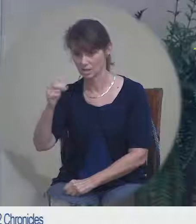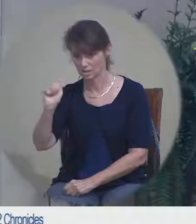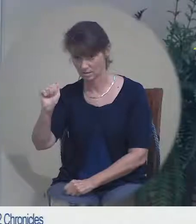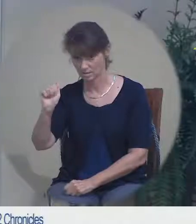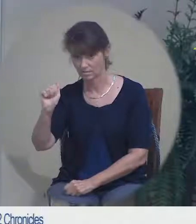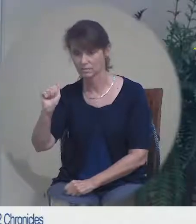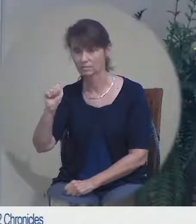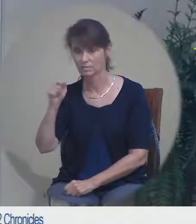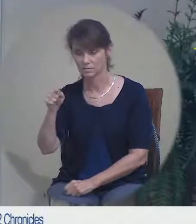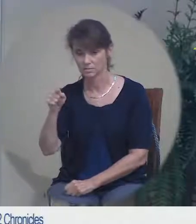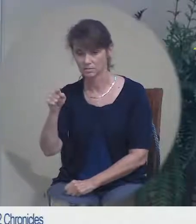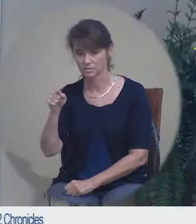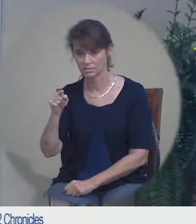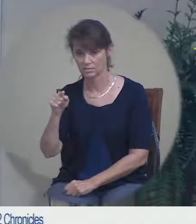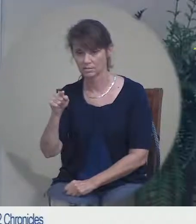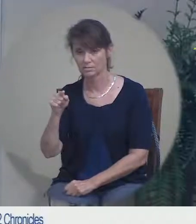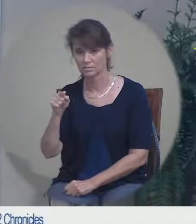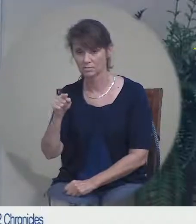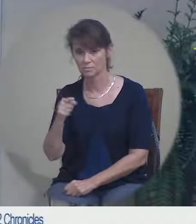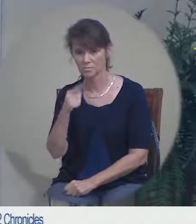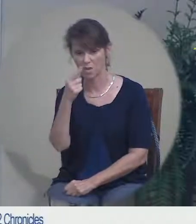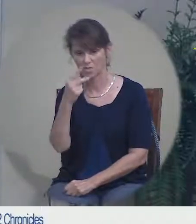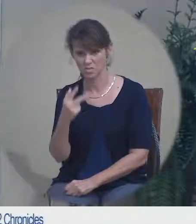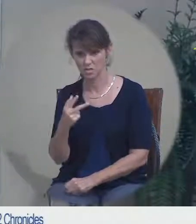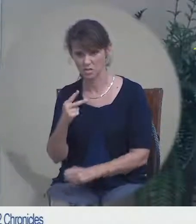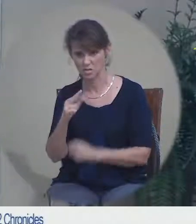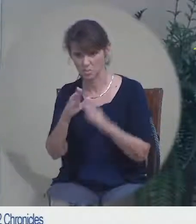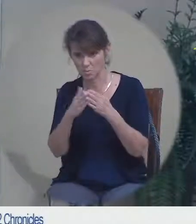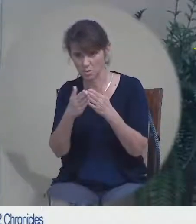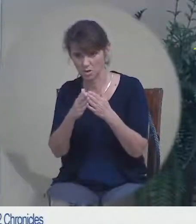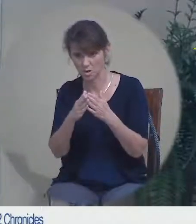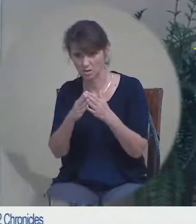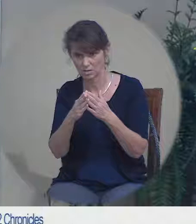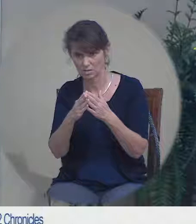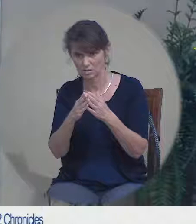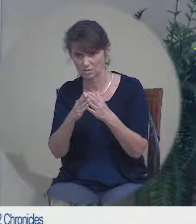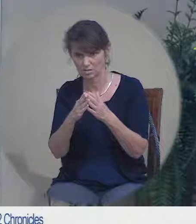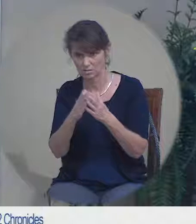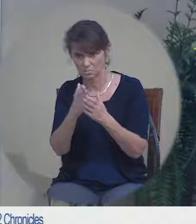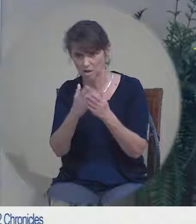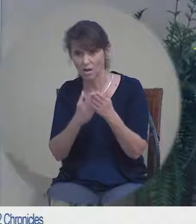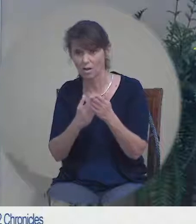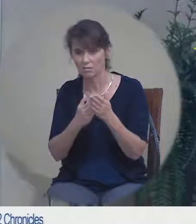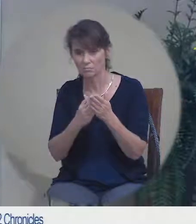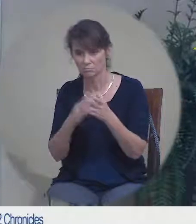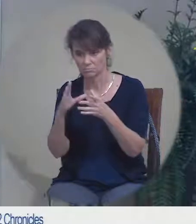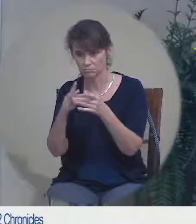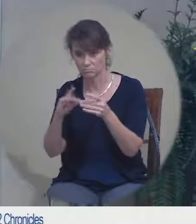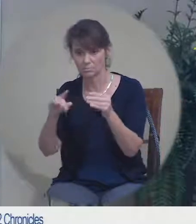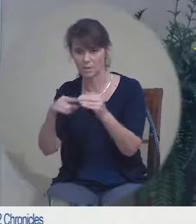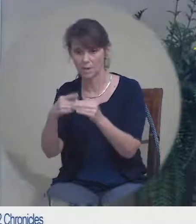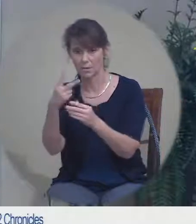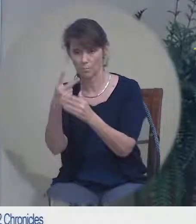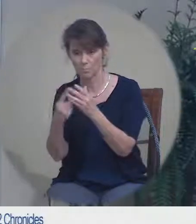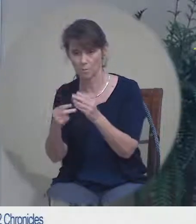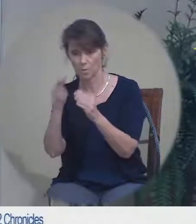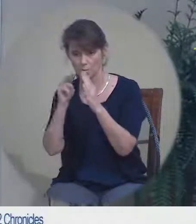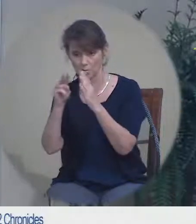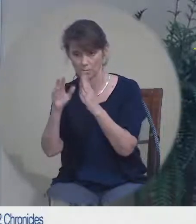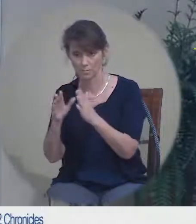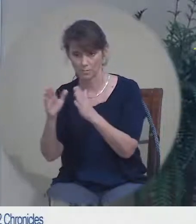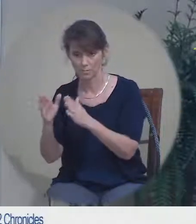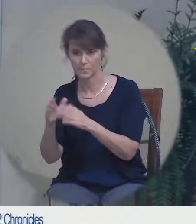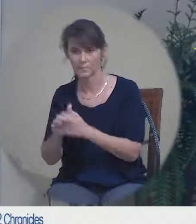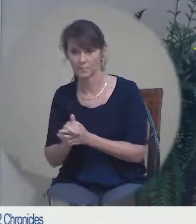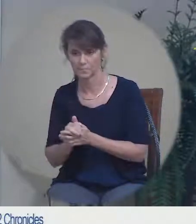and 2nd Kings, are tied up with those two men, stories about those two men. And so in some ways, while we call these